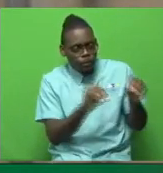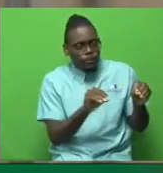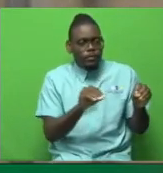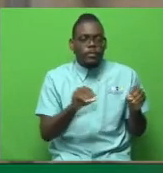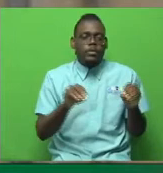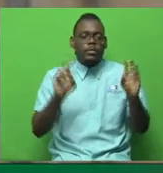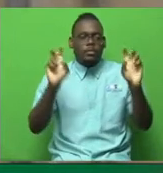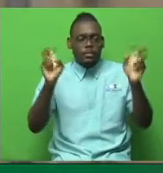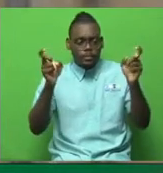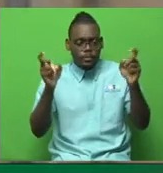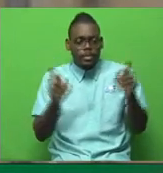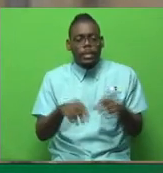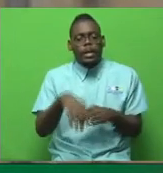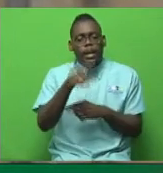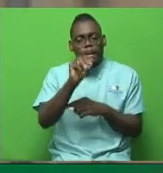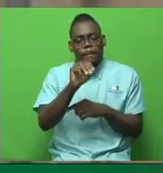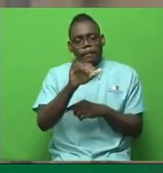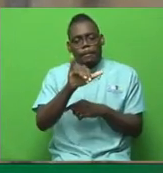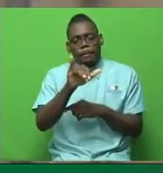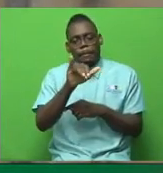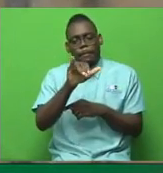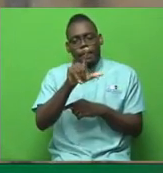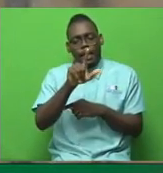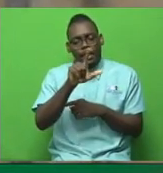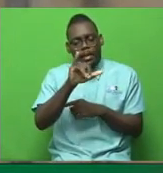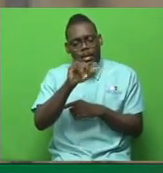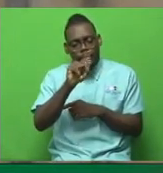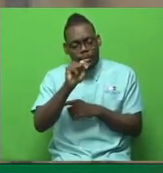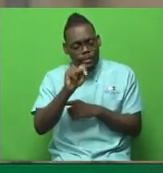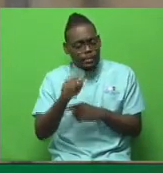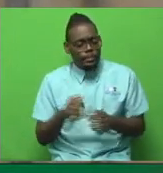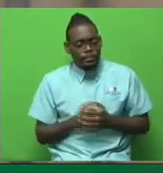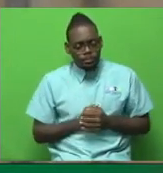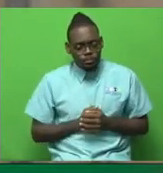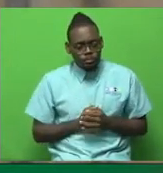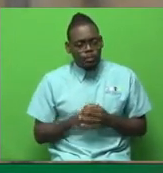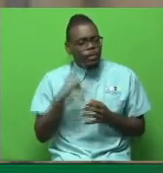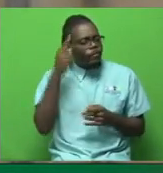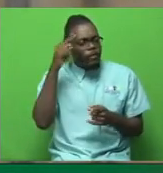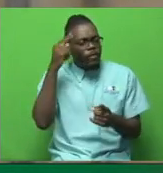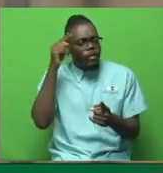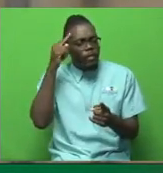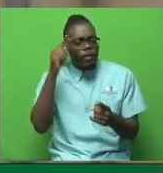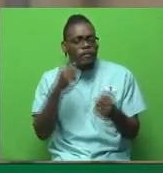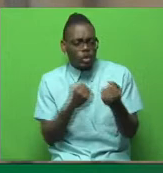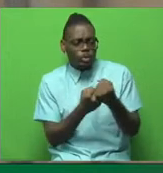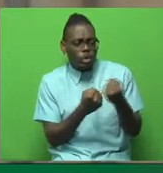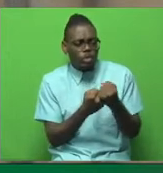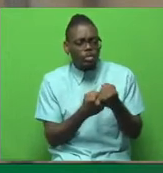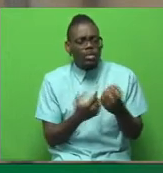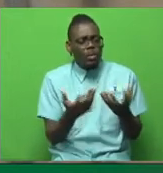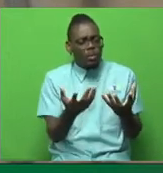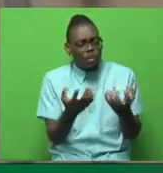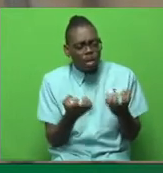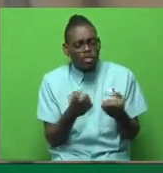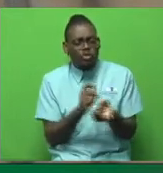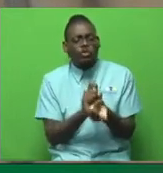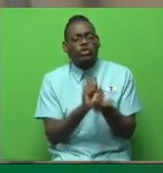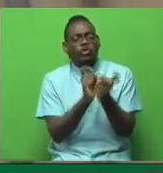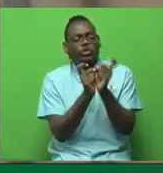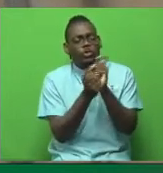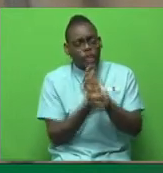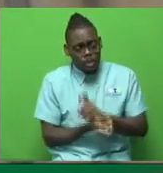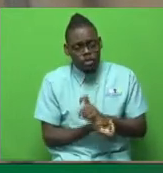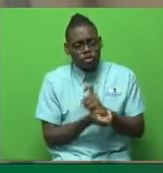level of care and support because you want them to transform we want them to